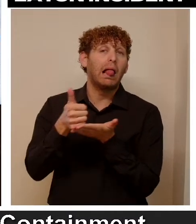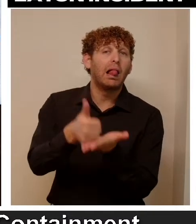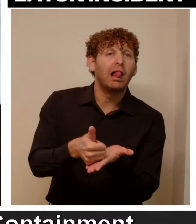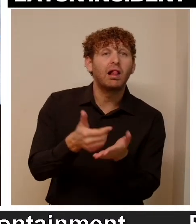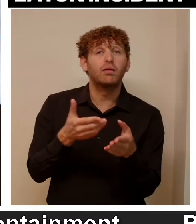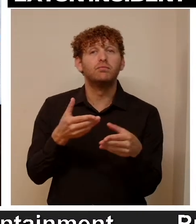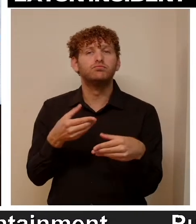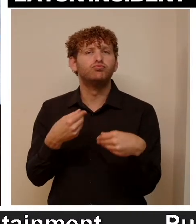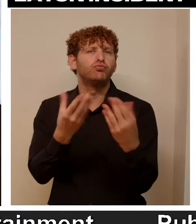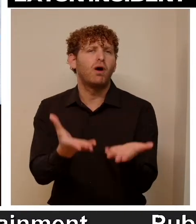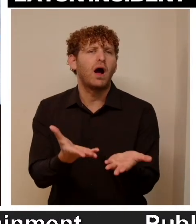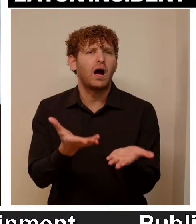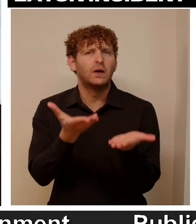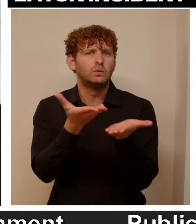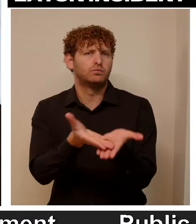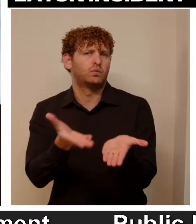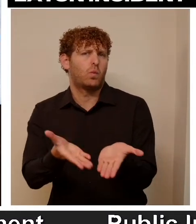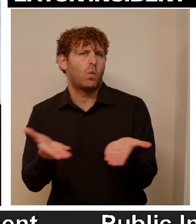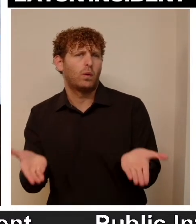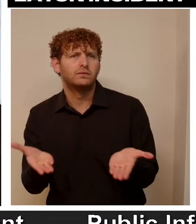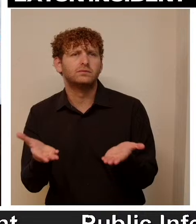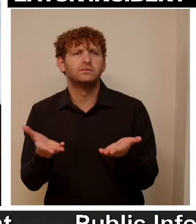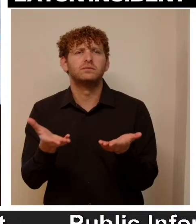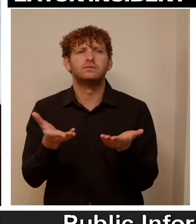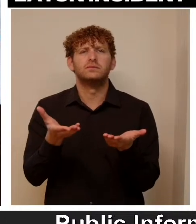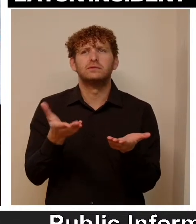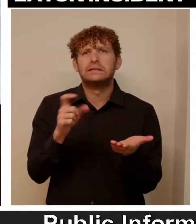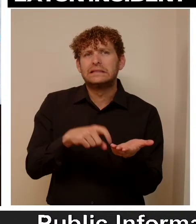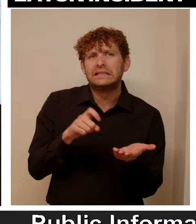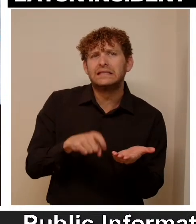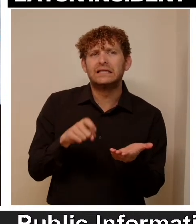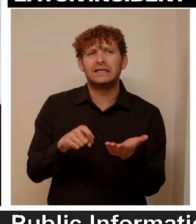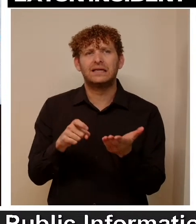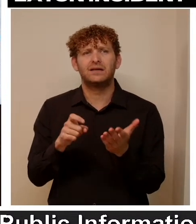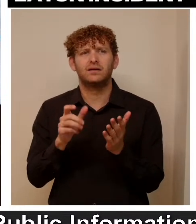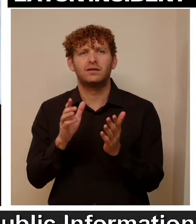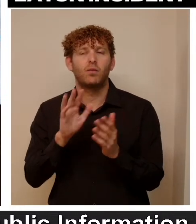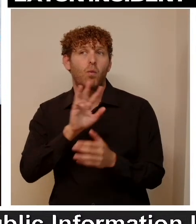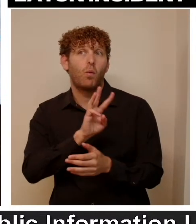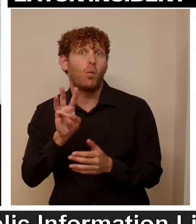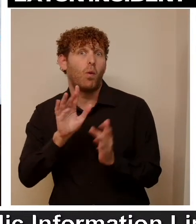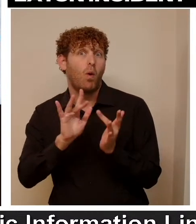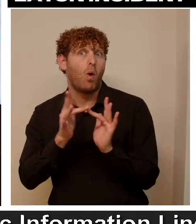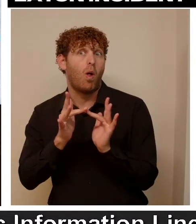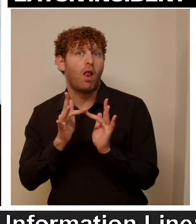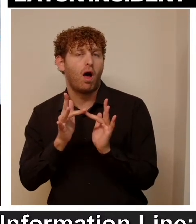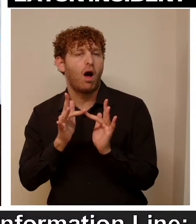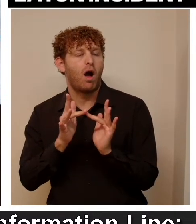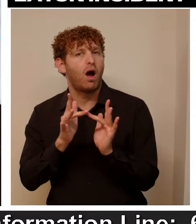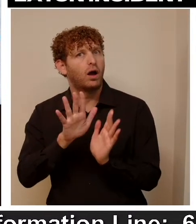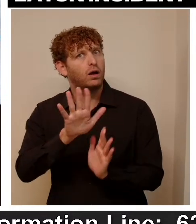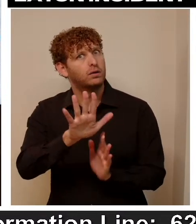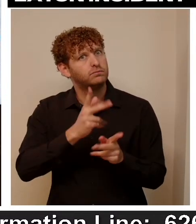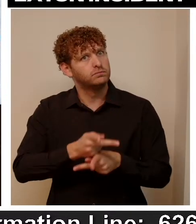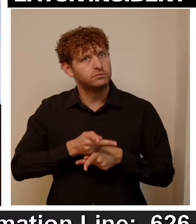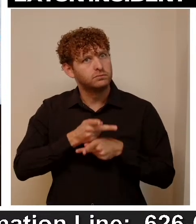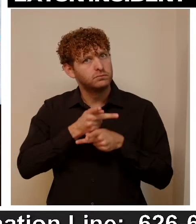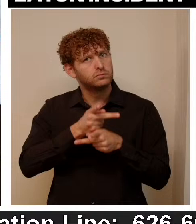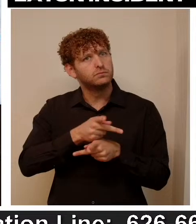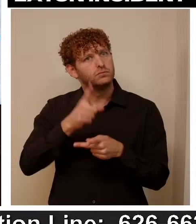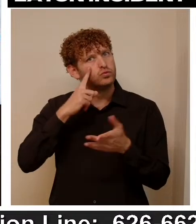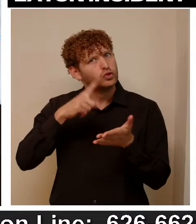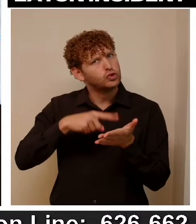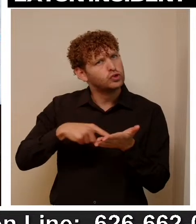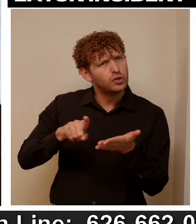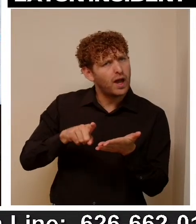resources and things like that online. Please make sure you check and verify before